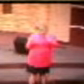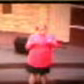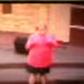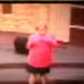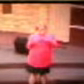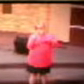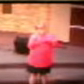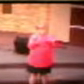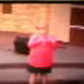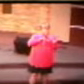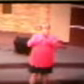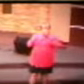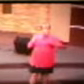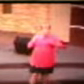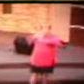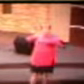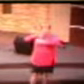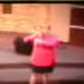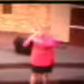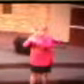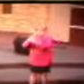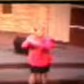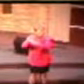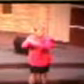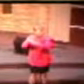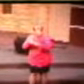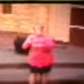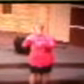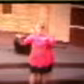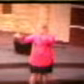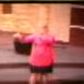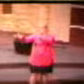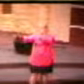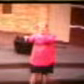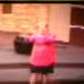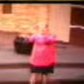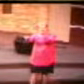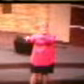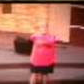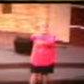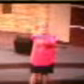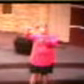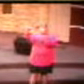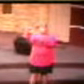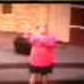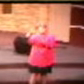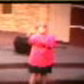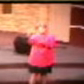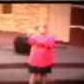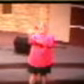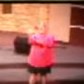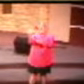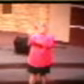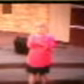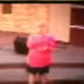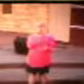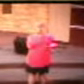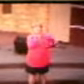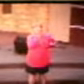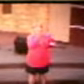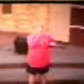We measure God's presence and God's life not by how many people we can